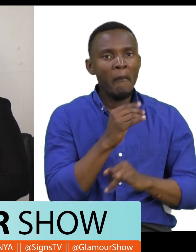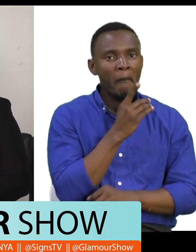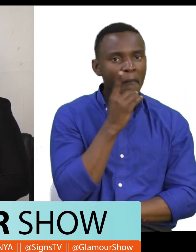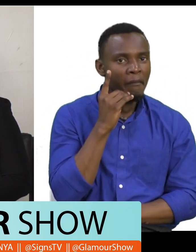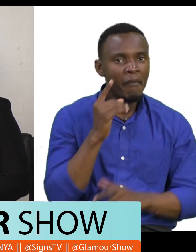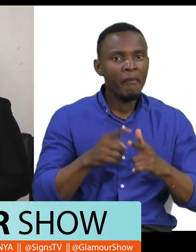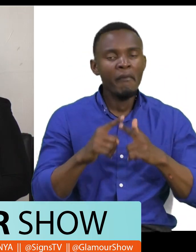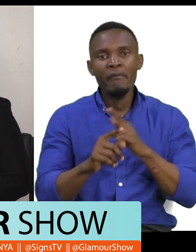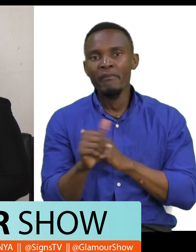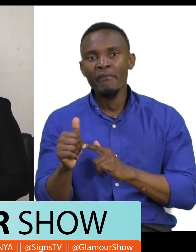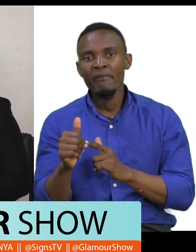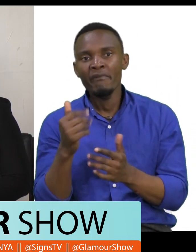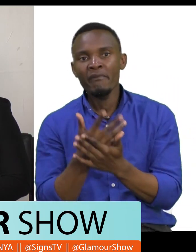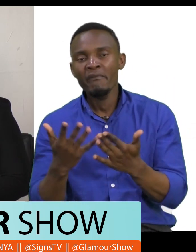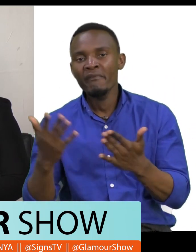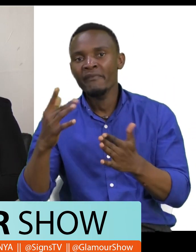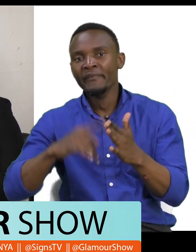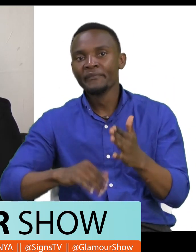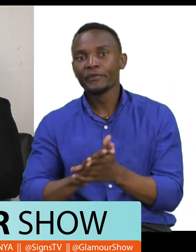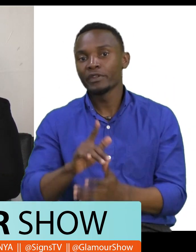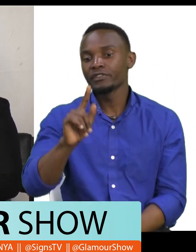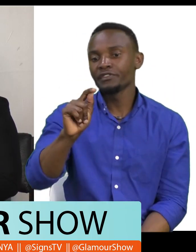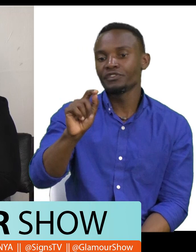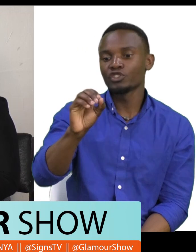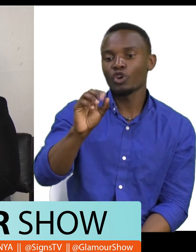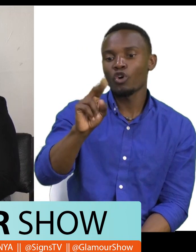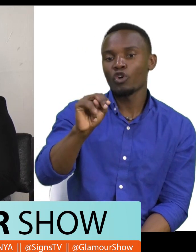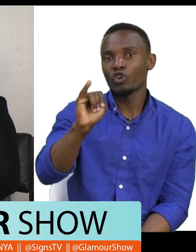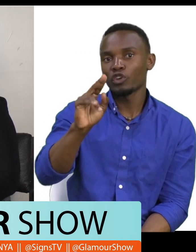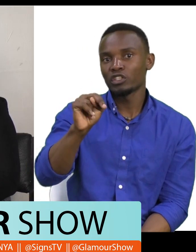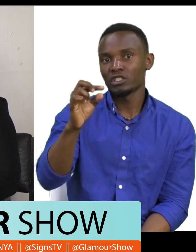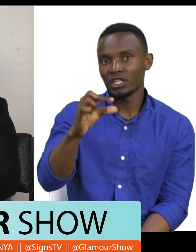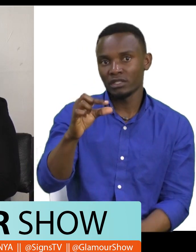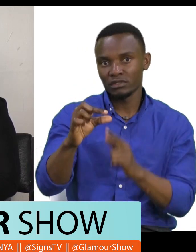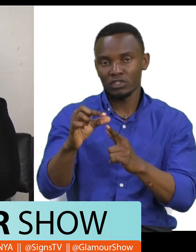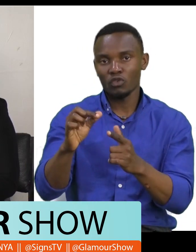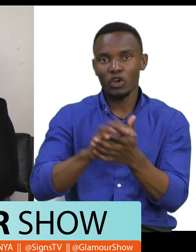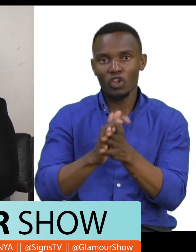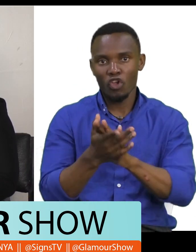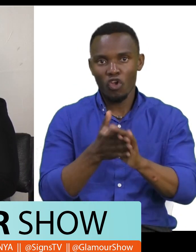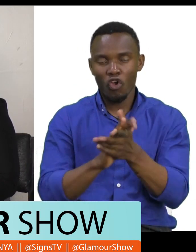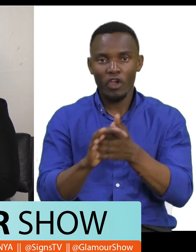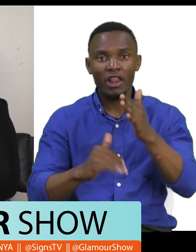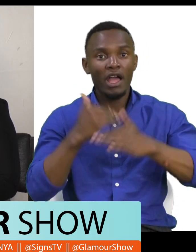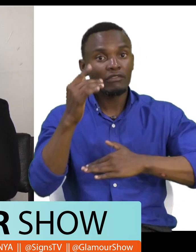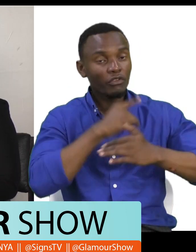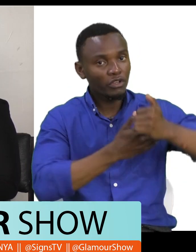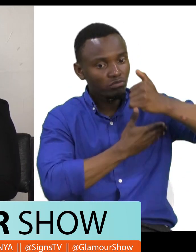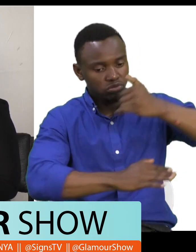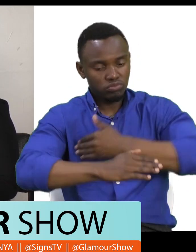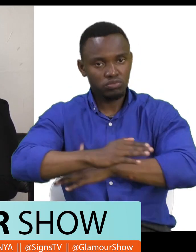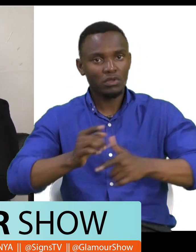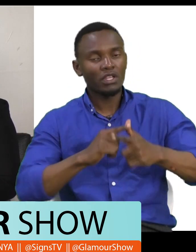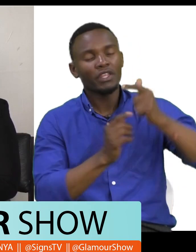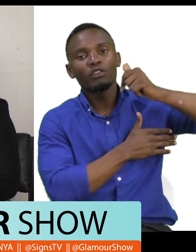Then another product is toning lotion. Toning lotion is applied after the service.